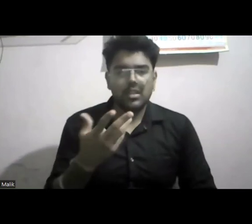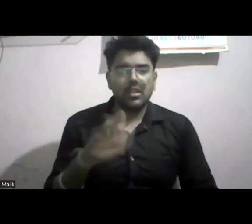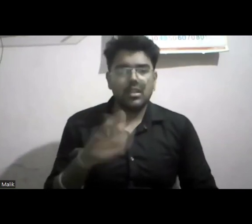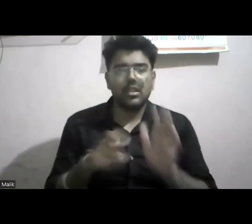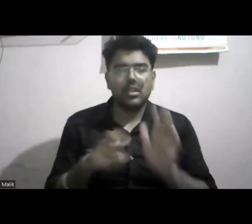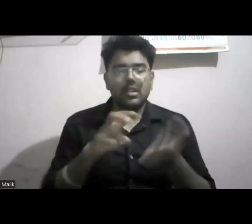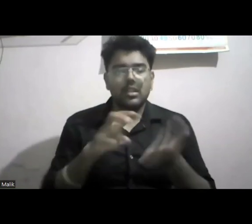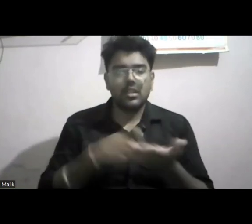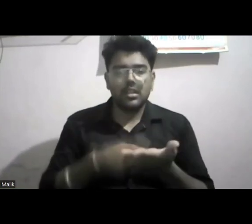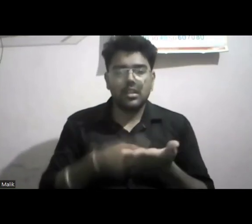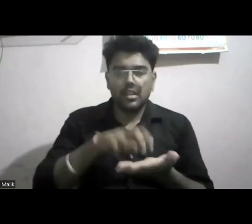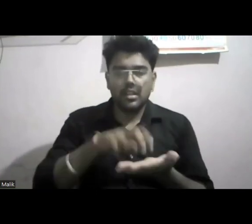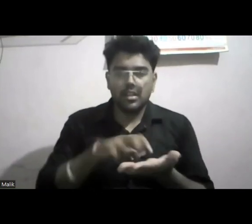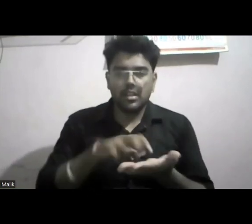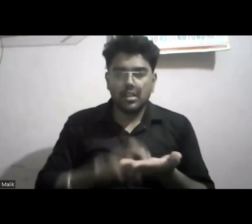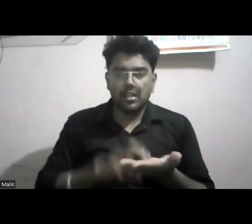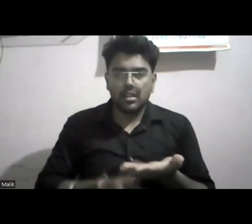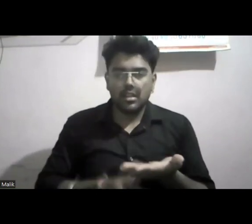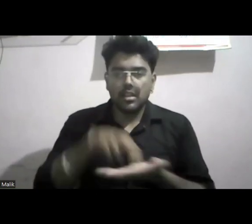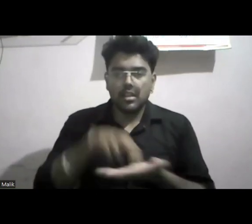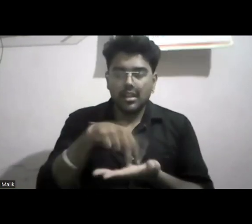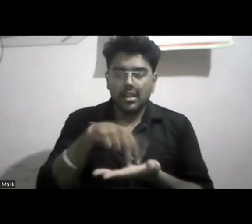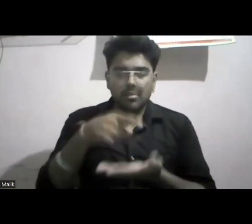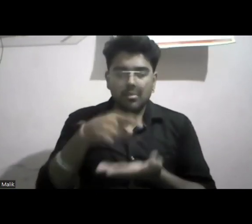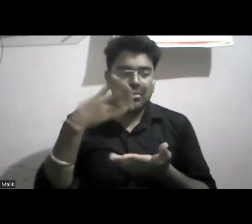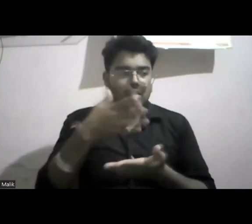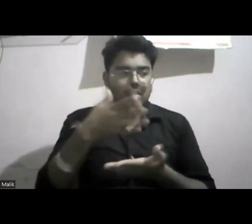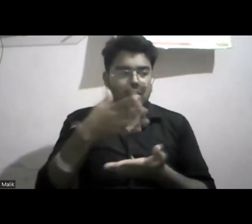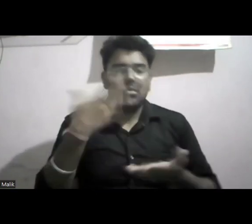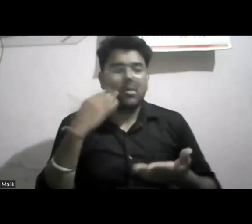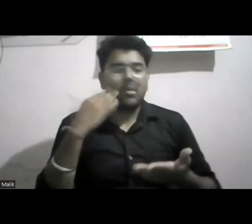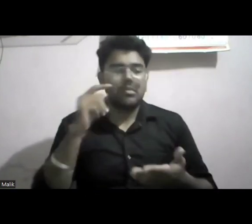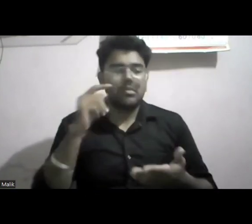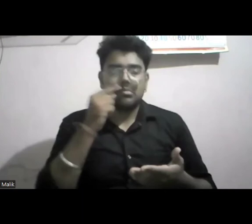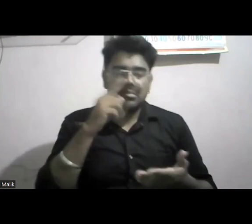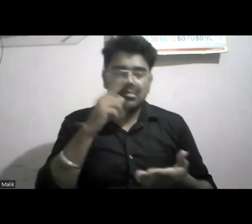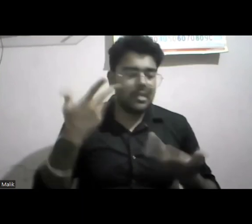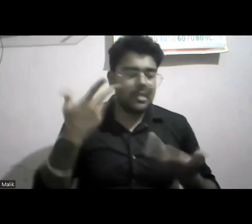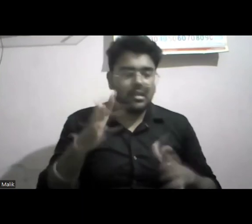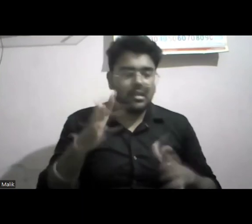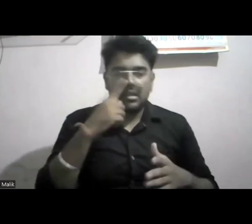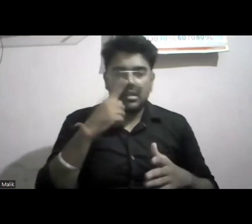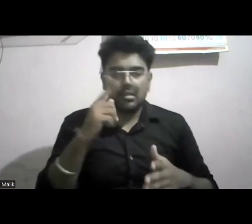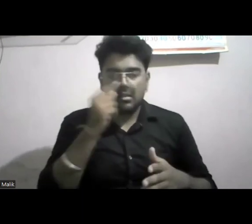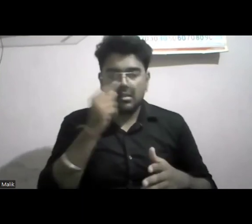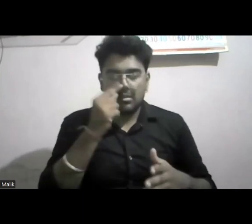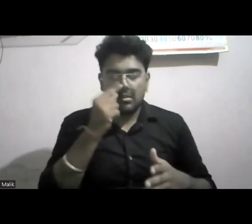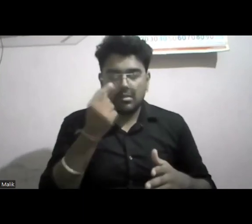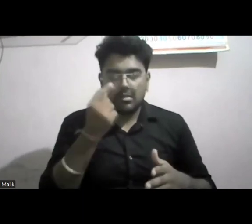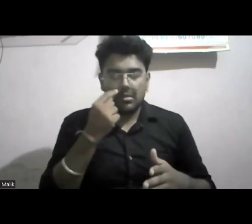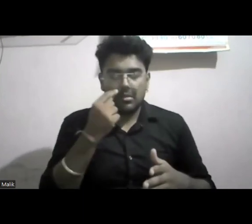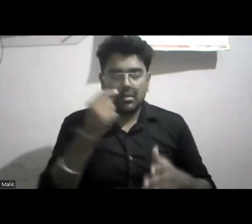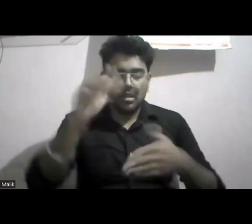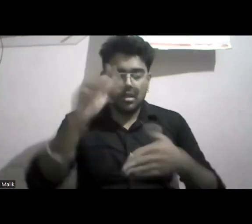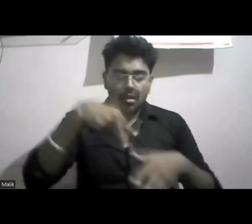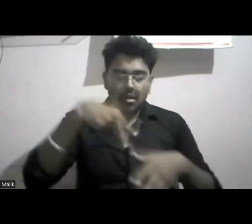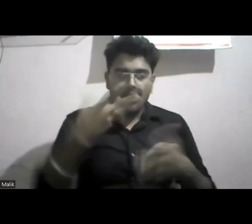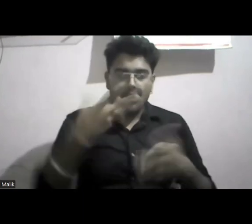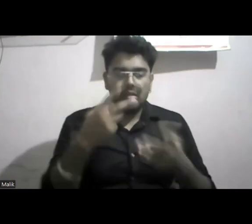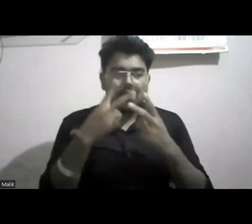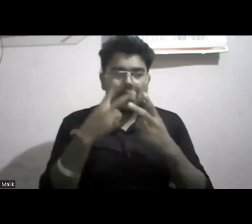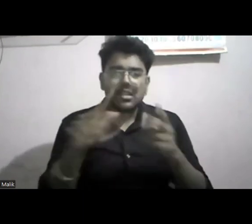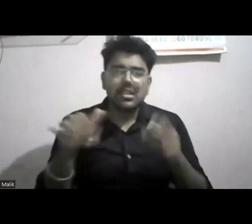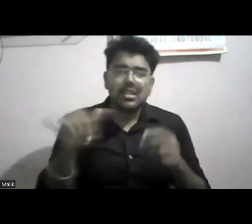center, and when he or she came back, and the person again started showing the symptoms of the